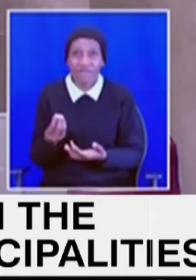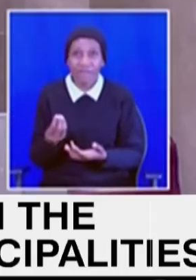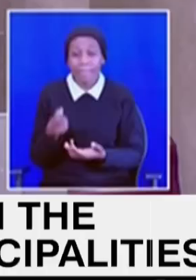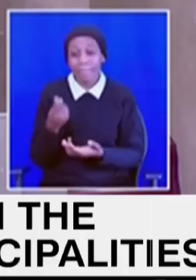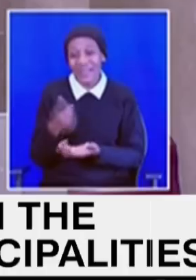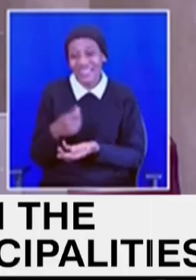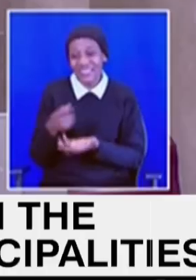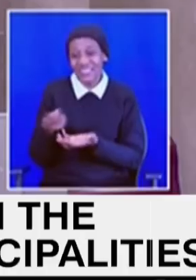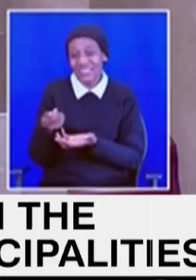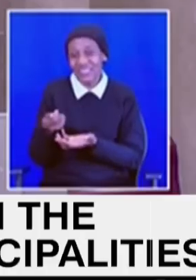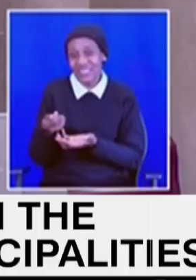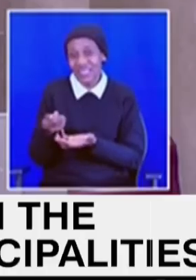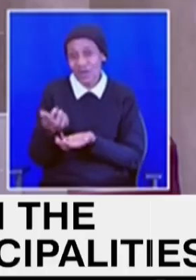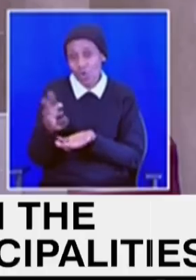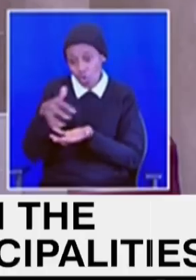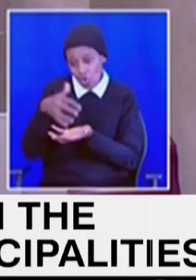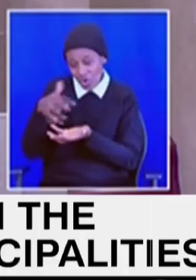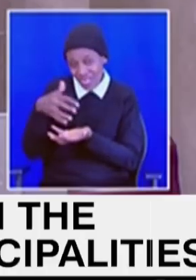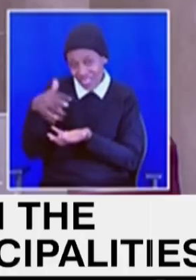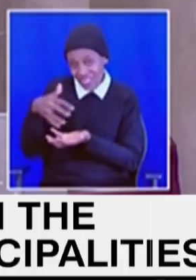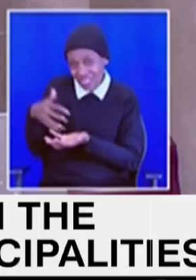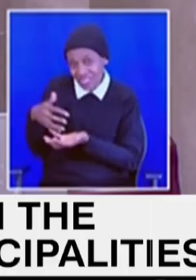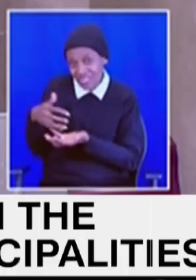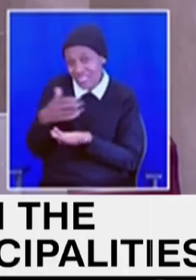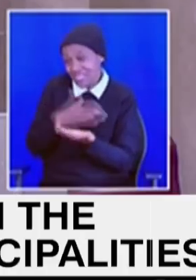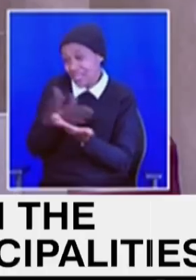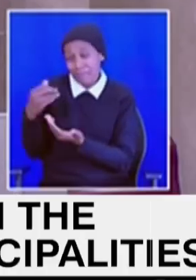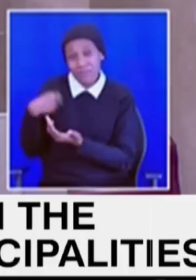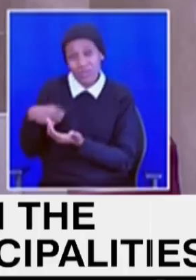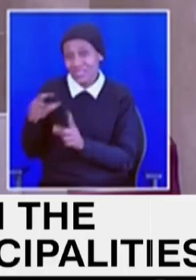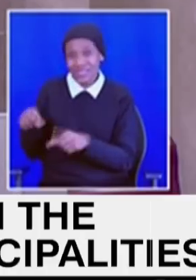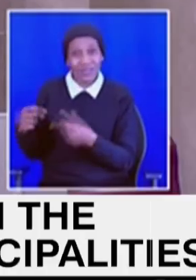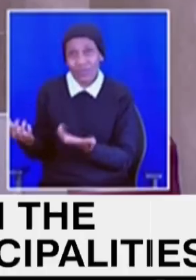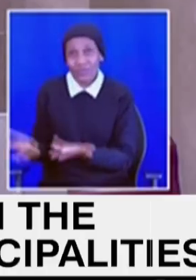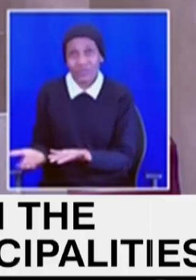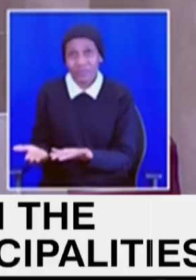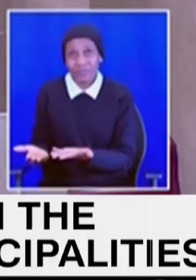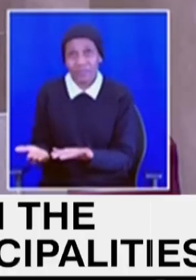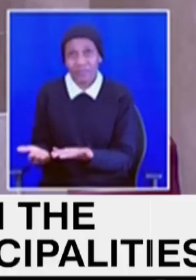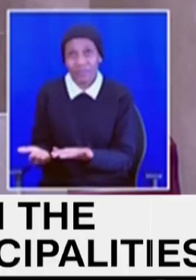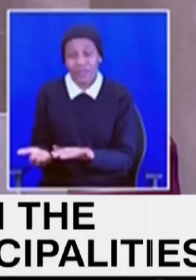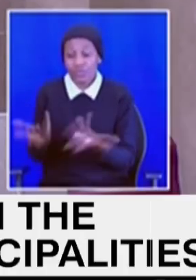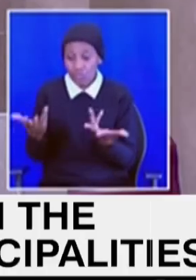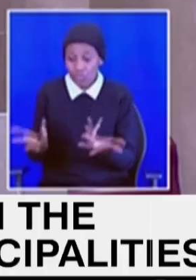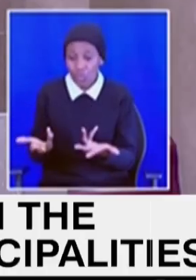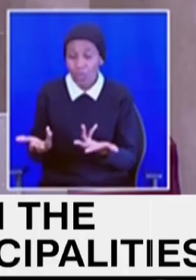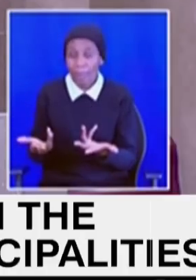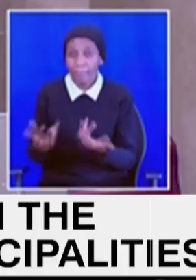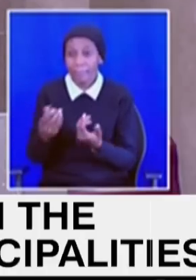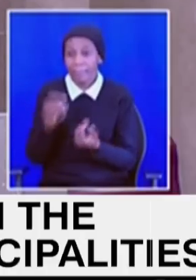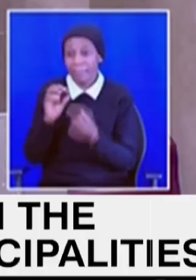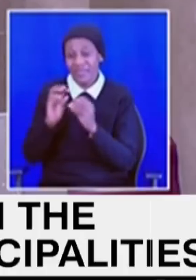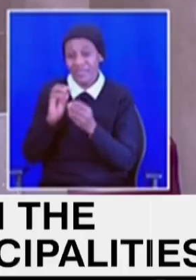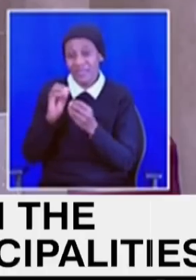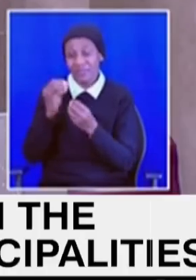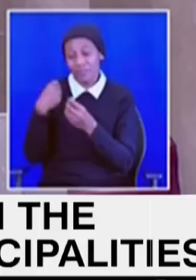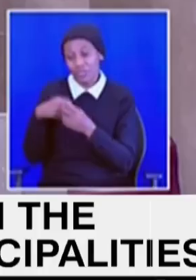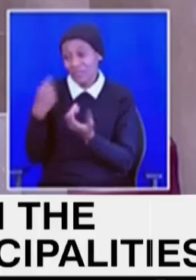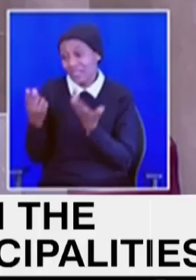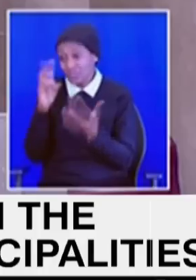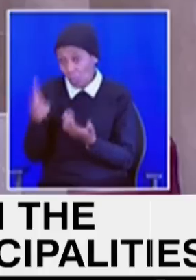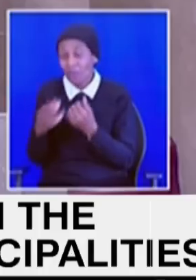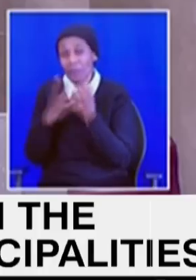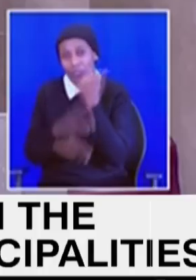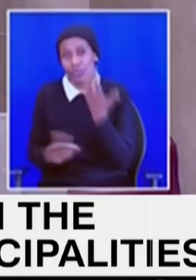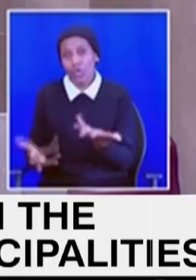revenue generation. So as a result, they get into distress. And that's why government, the national